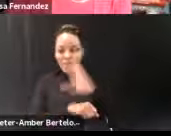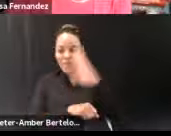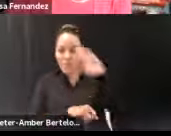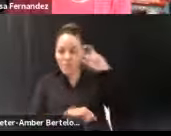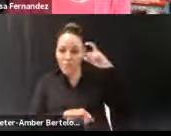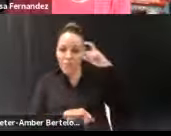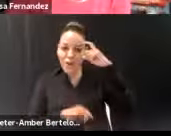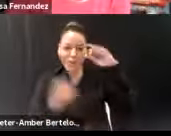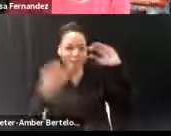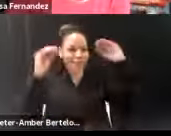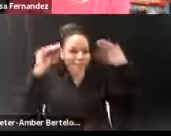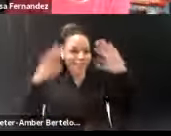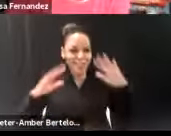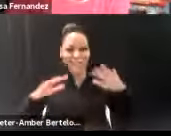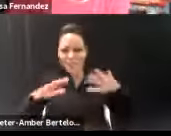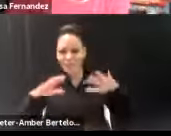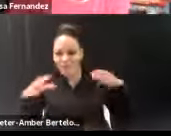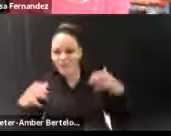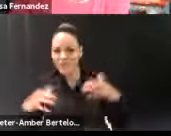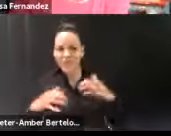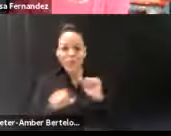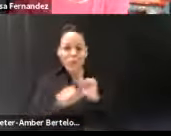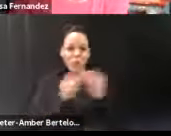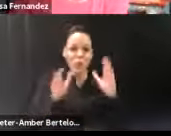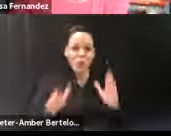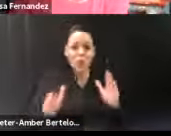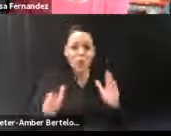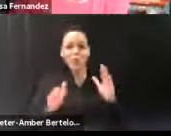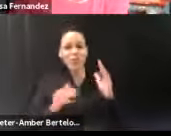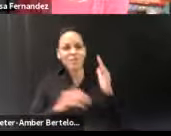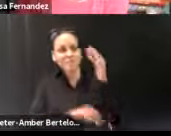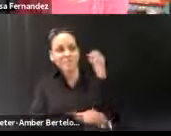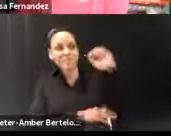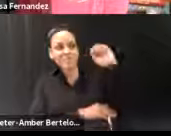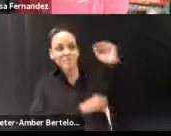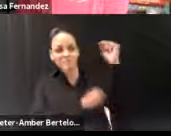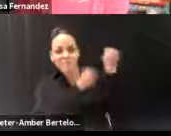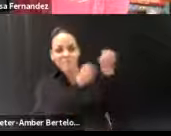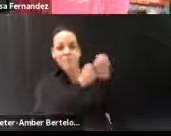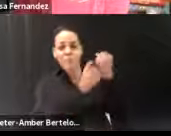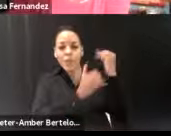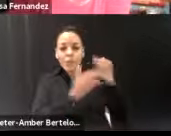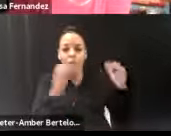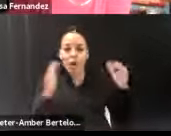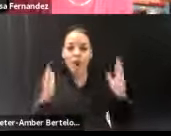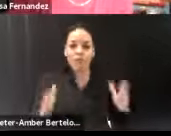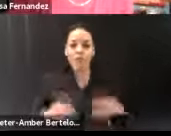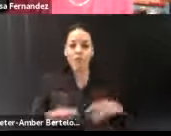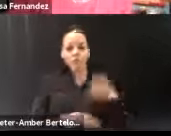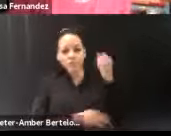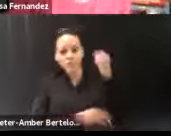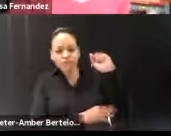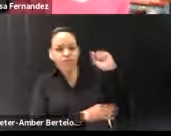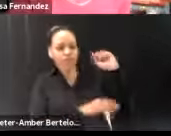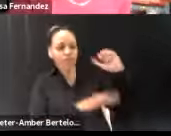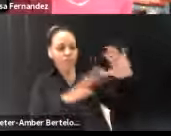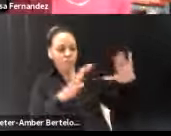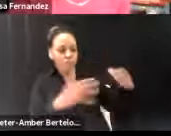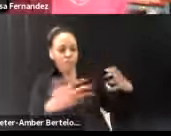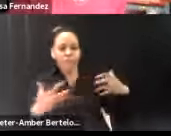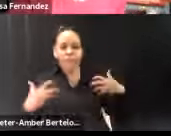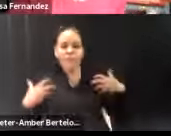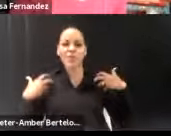teachers, organizers, workers, activists, artists, poets, revolutionaries, courageous